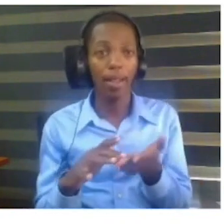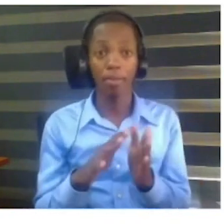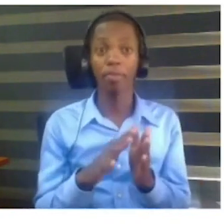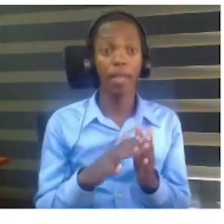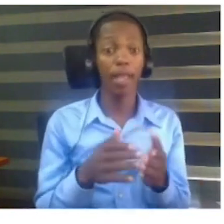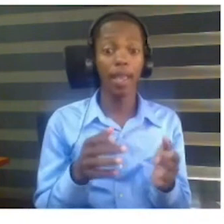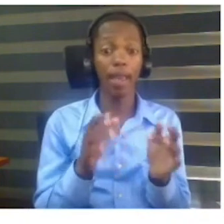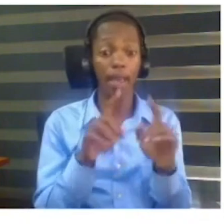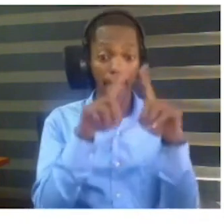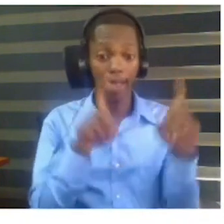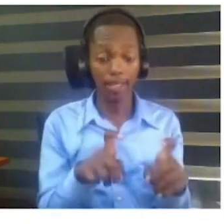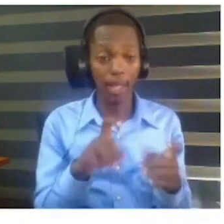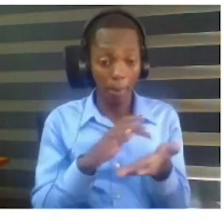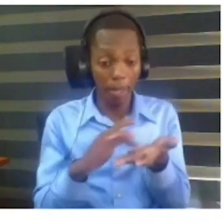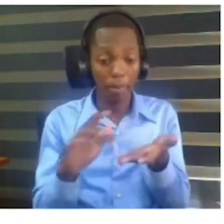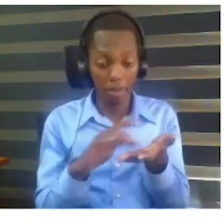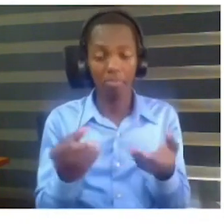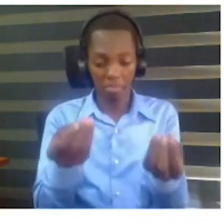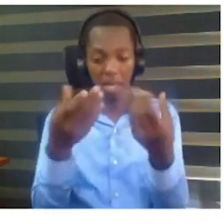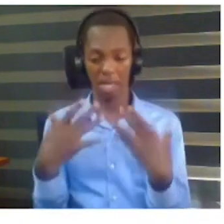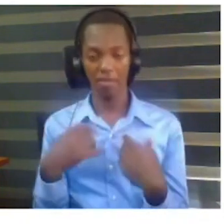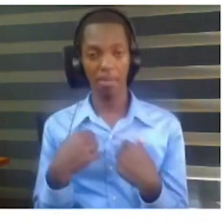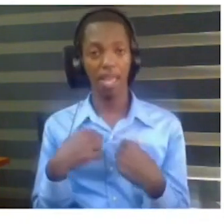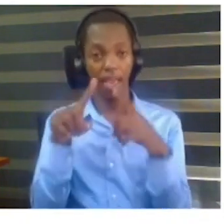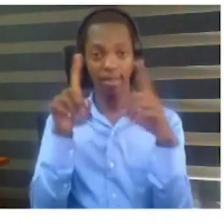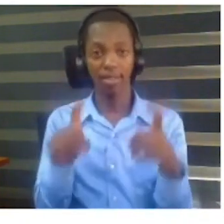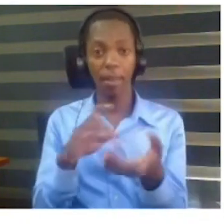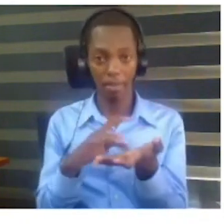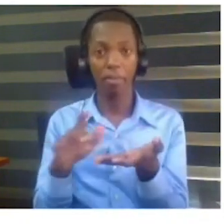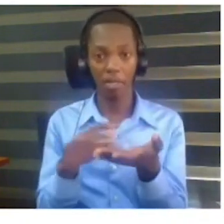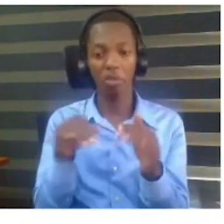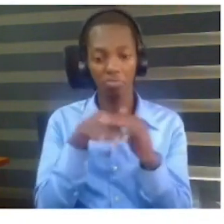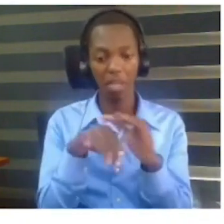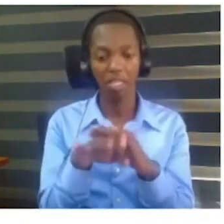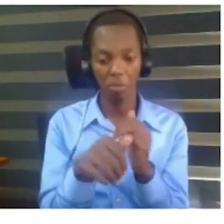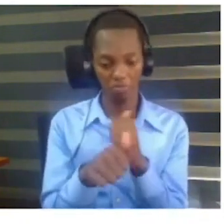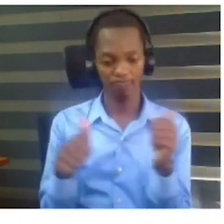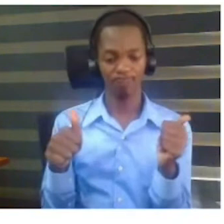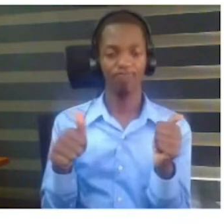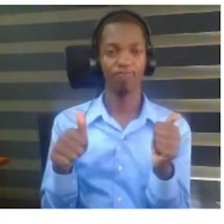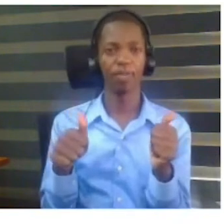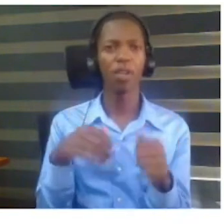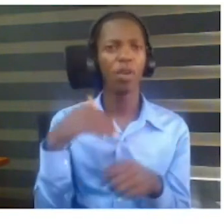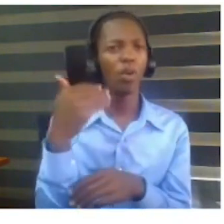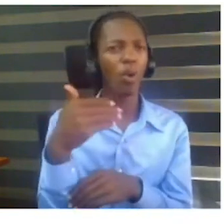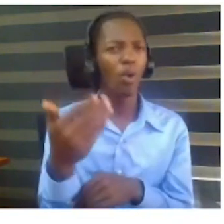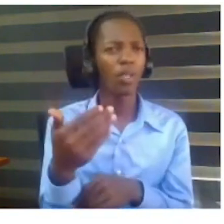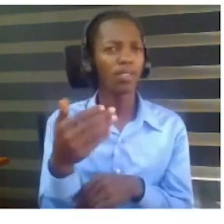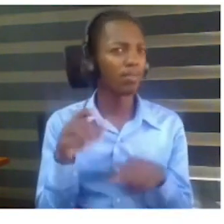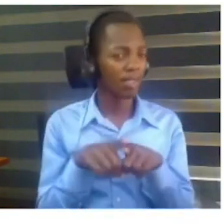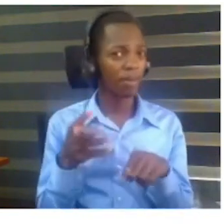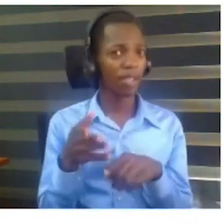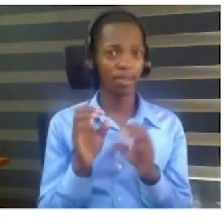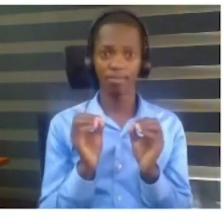Braille? They provided me my exams in Braille. They were not always like this. They were not like this